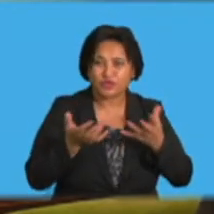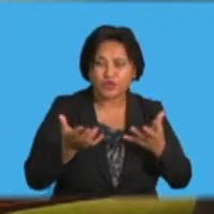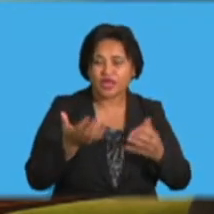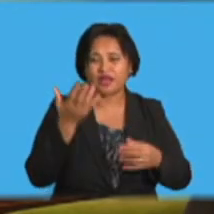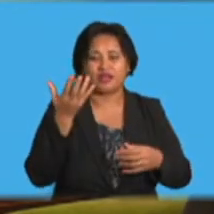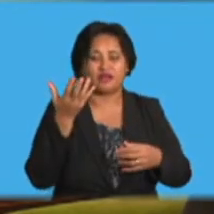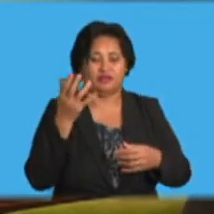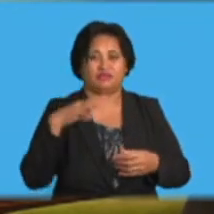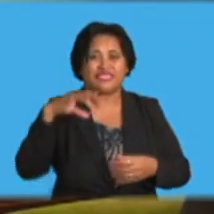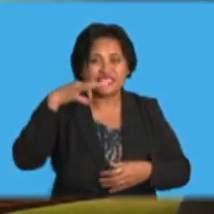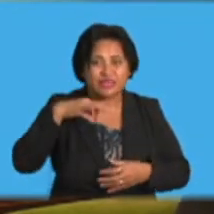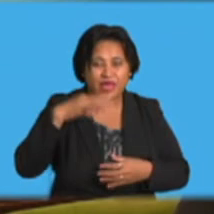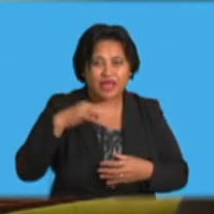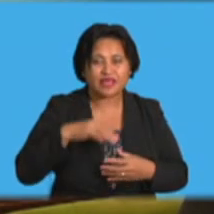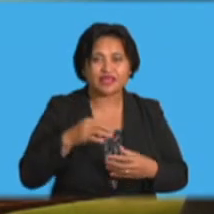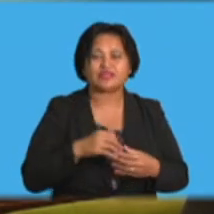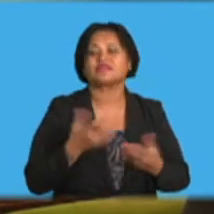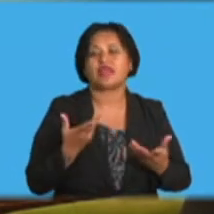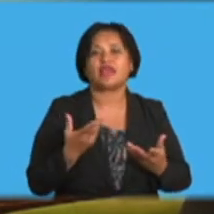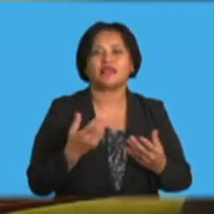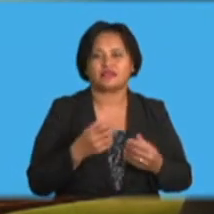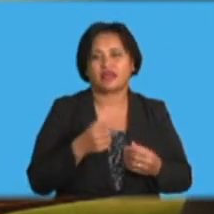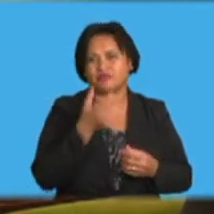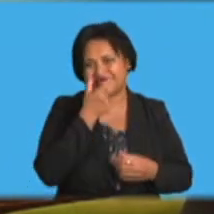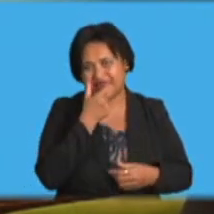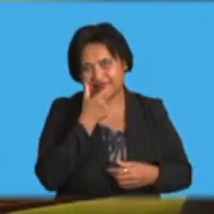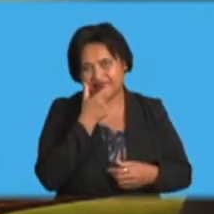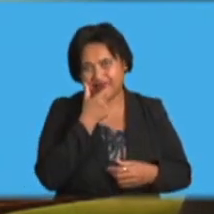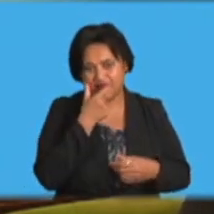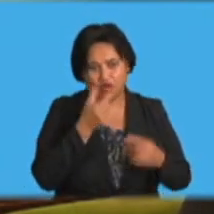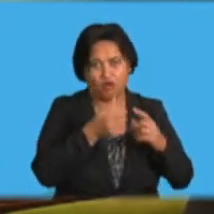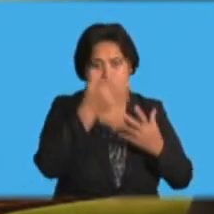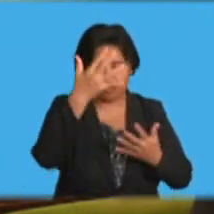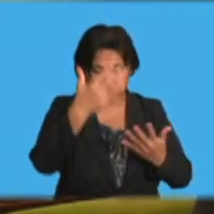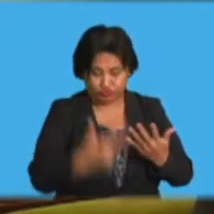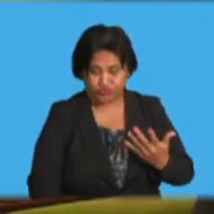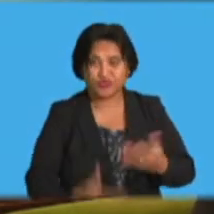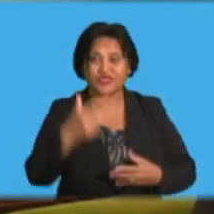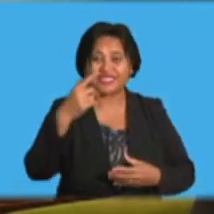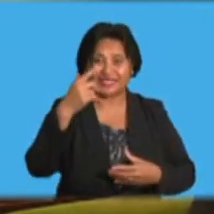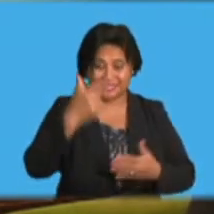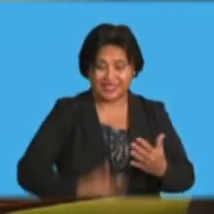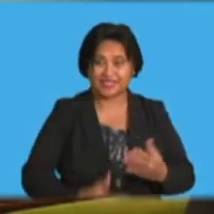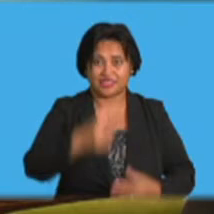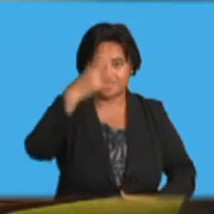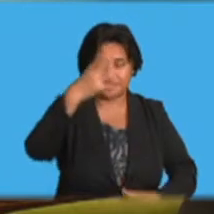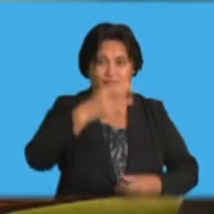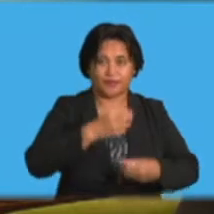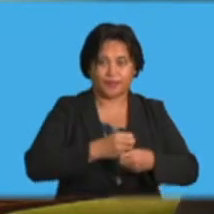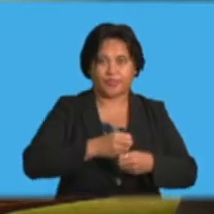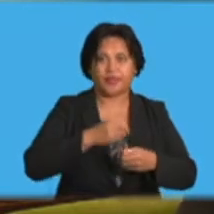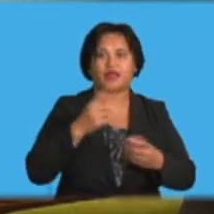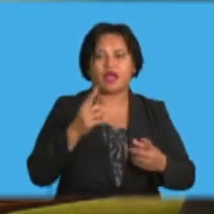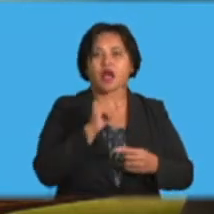bags, and 3 packs of breakfast crackers. The total cost of these ration packs the last figures was